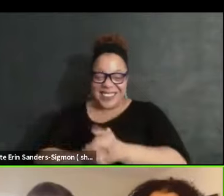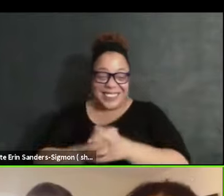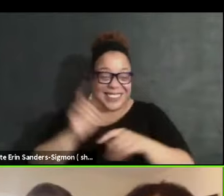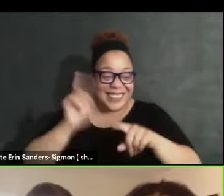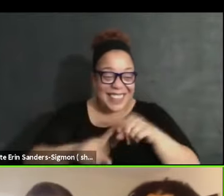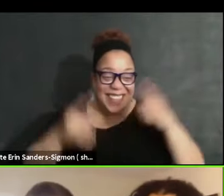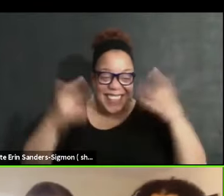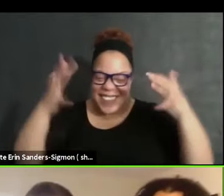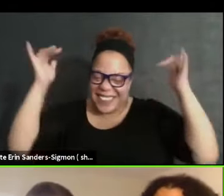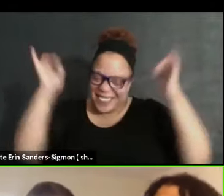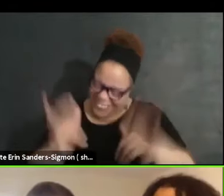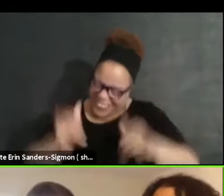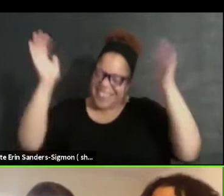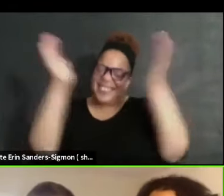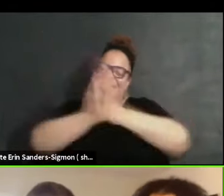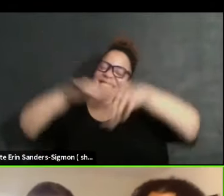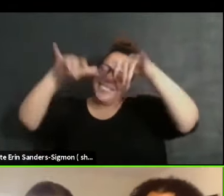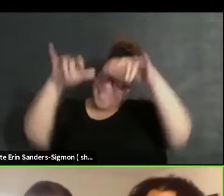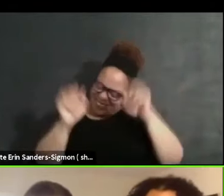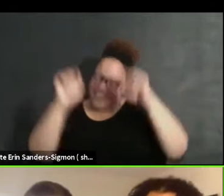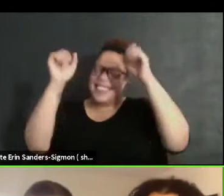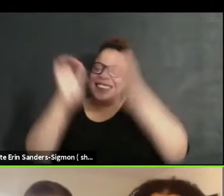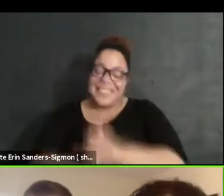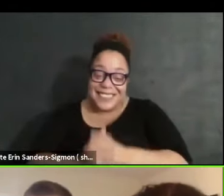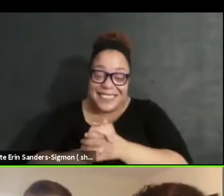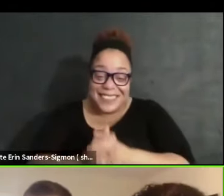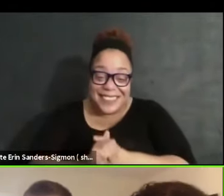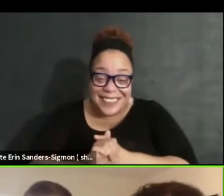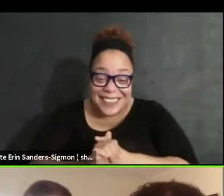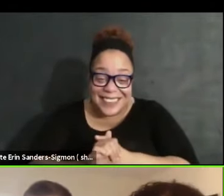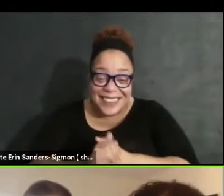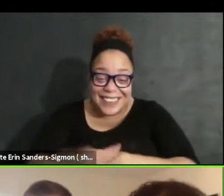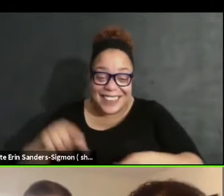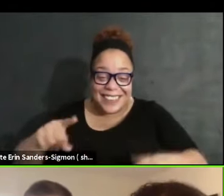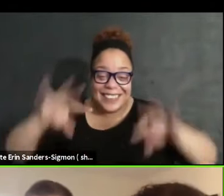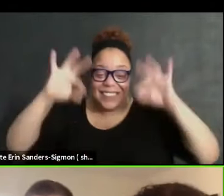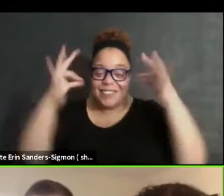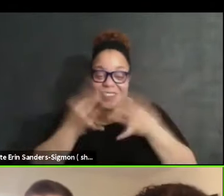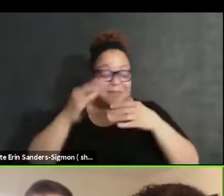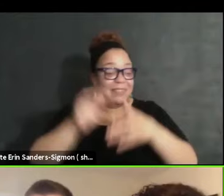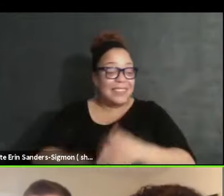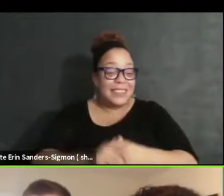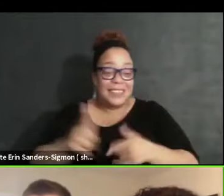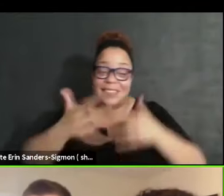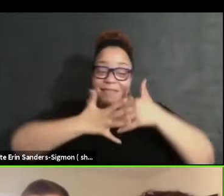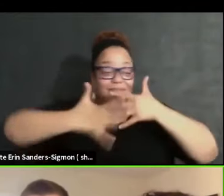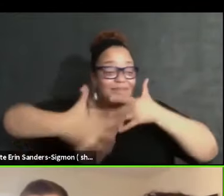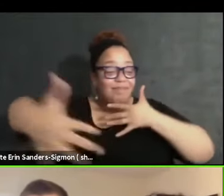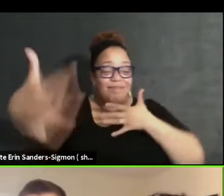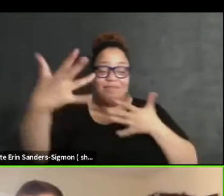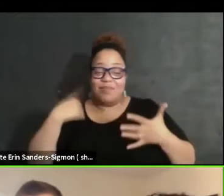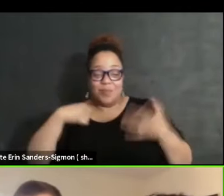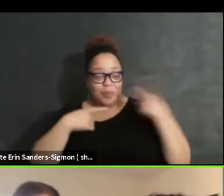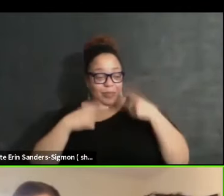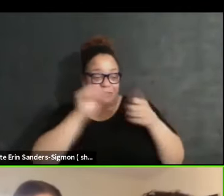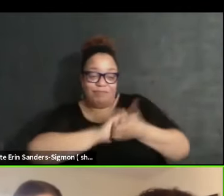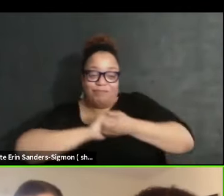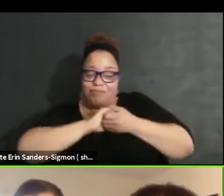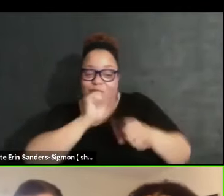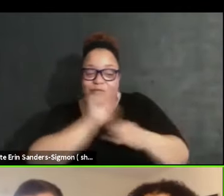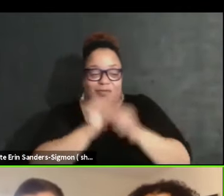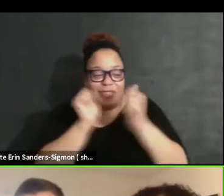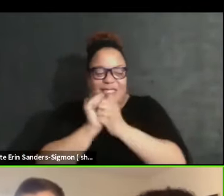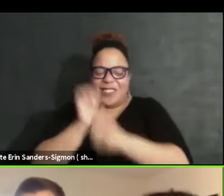with for the foreseeable. We have been working together for a very long time. It's like 20 years. Like